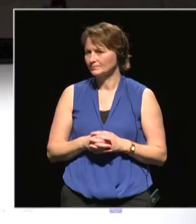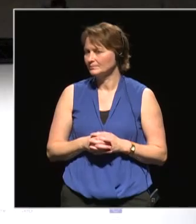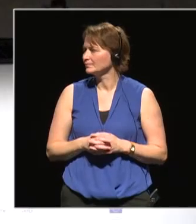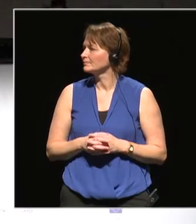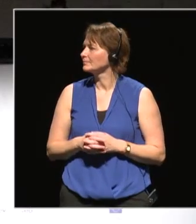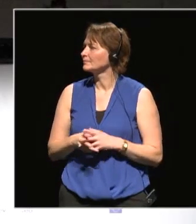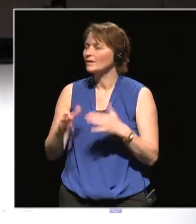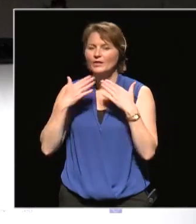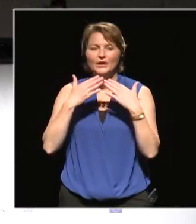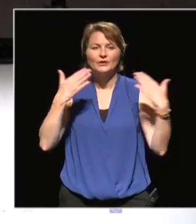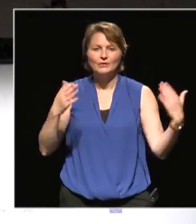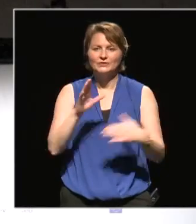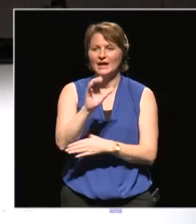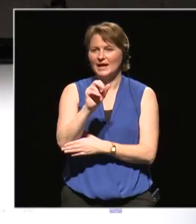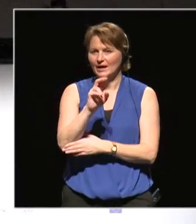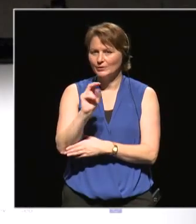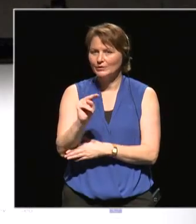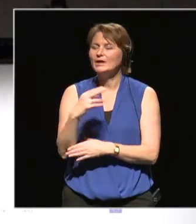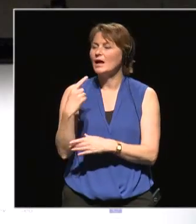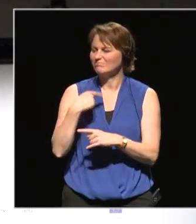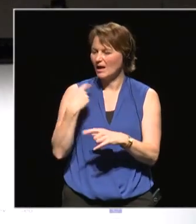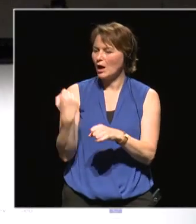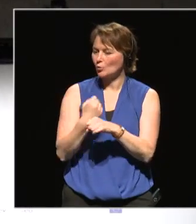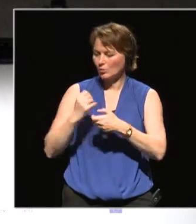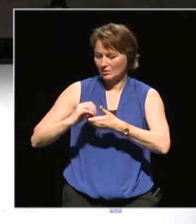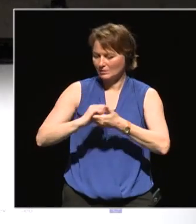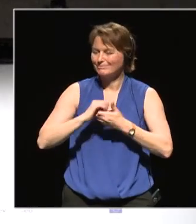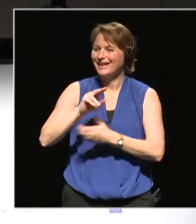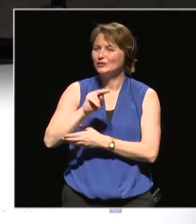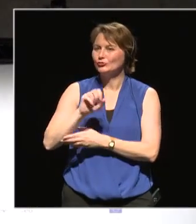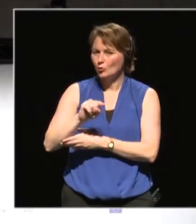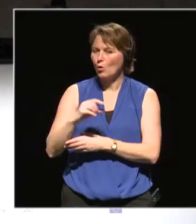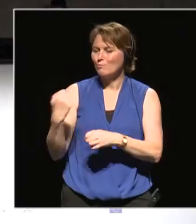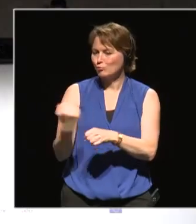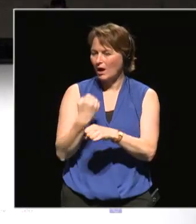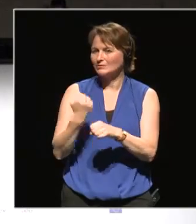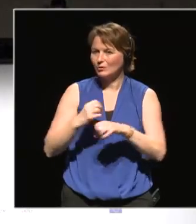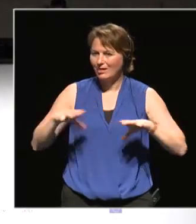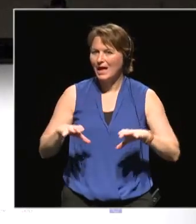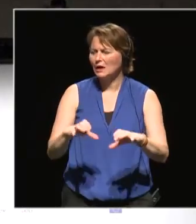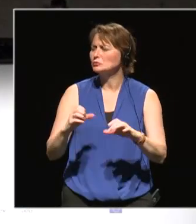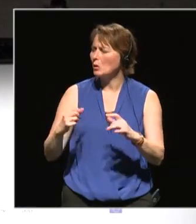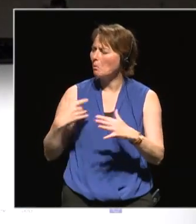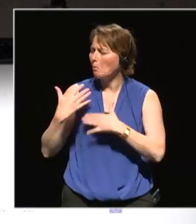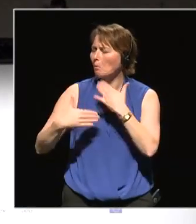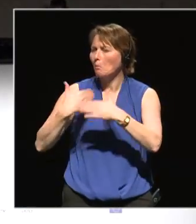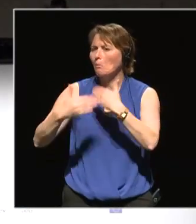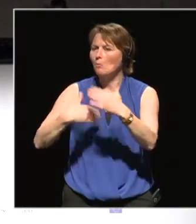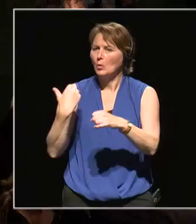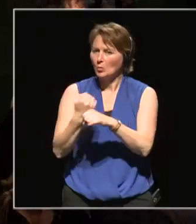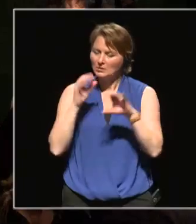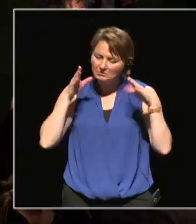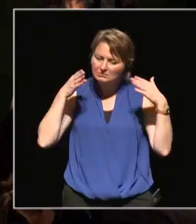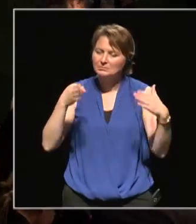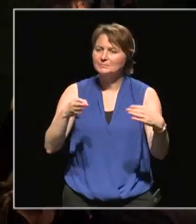Thank you very much. My name is Aaron Leopold. I work with Practical Action. We're an NGO that's worked in the climate and energy space for a number of decades. And I just wanted to thank